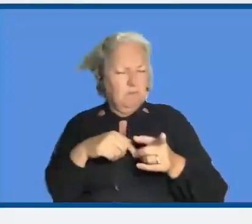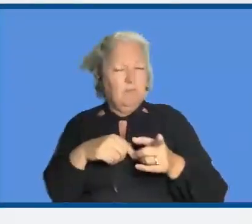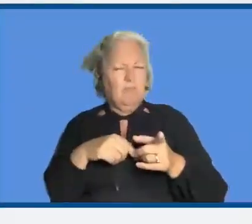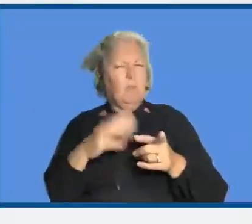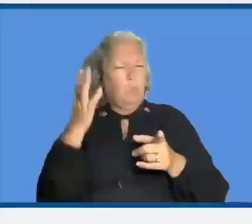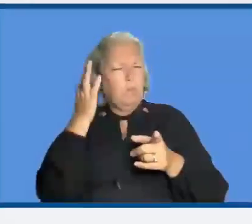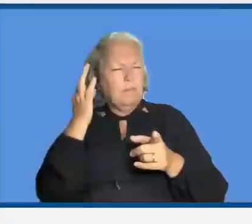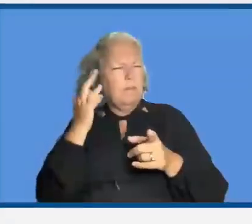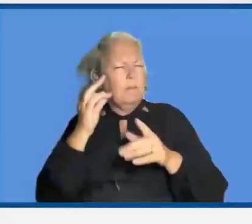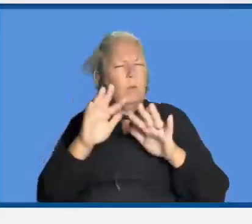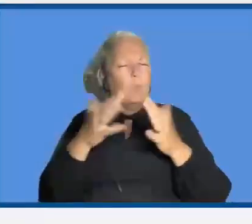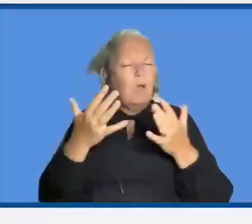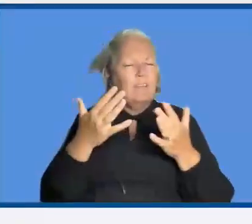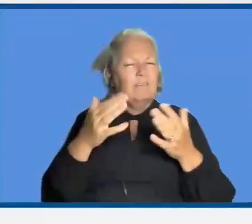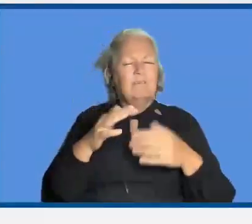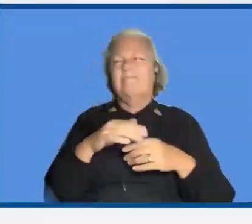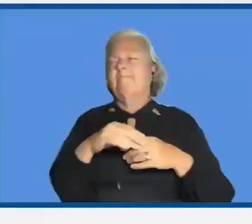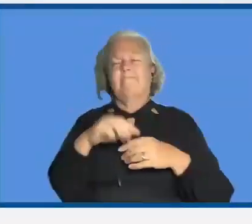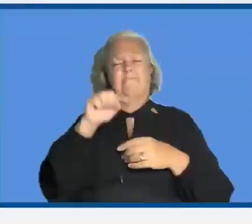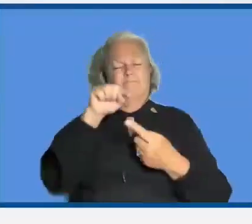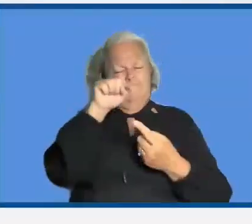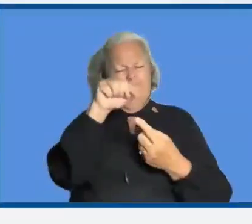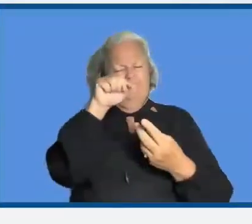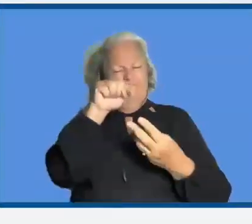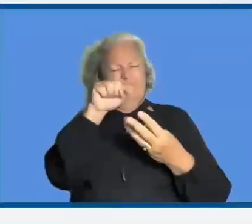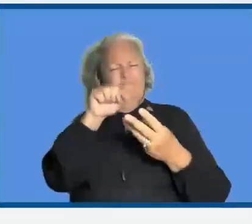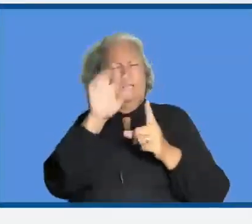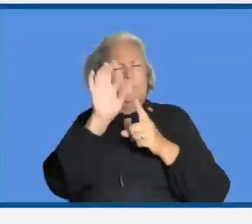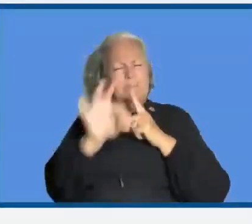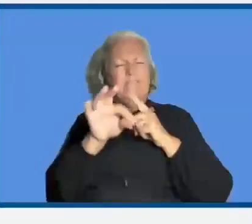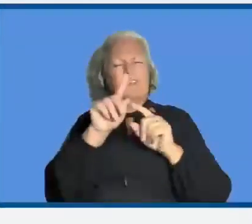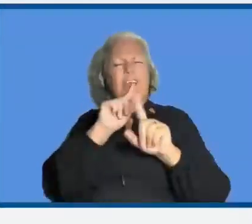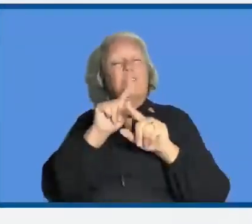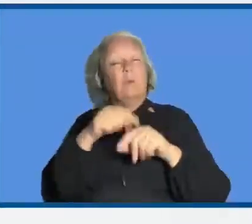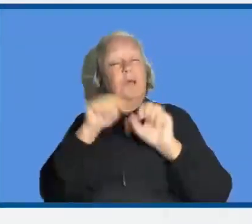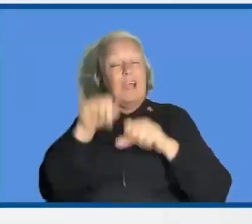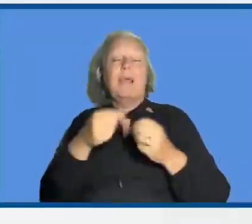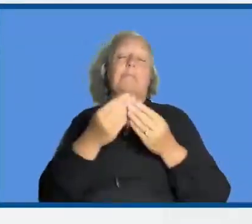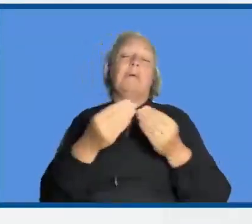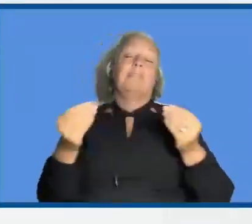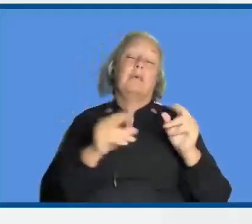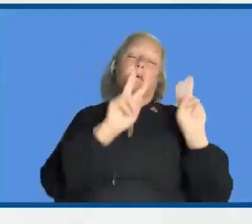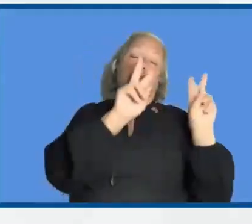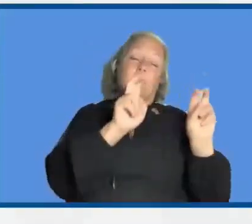specific answers are there to address that? So there are many topics that we could discuss, but